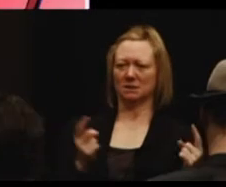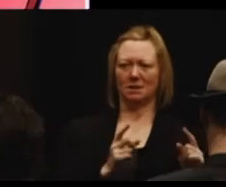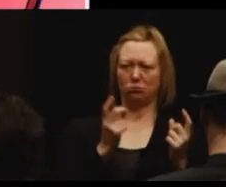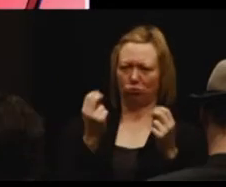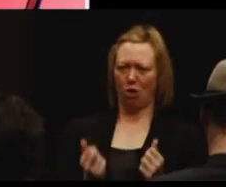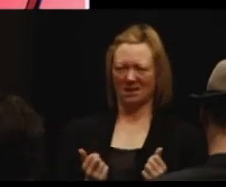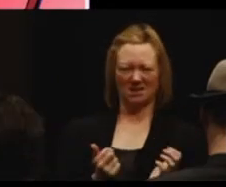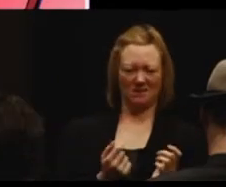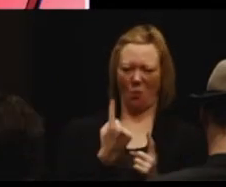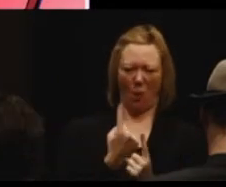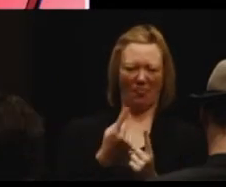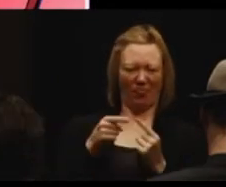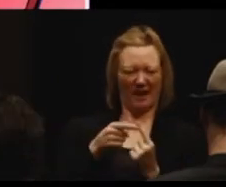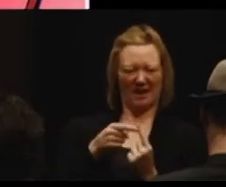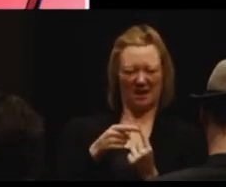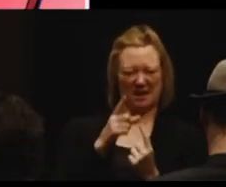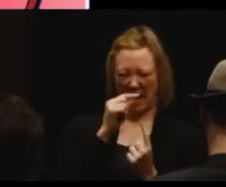Sorry about this one.